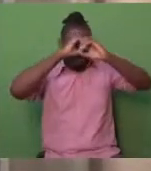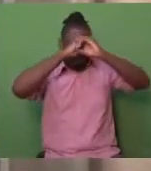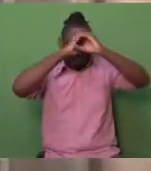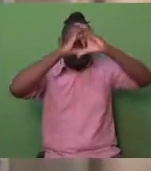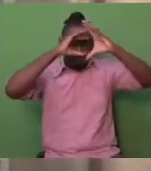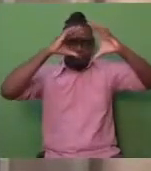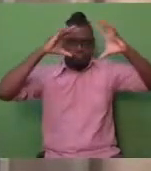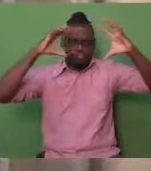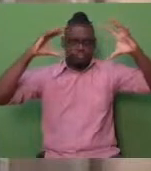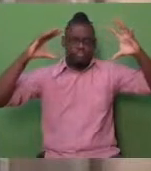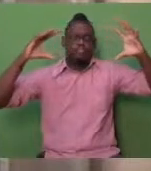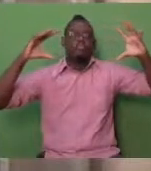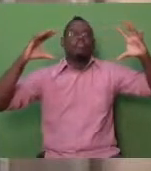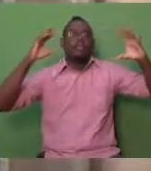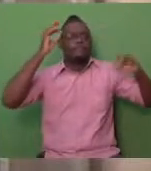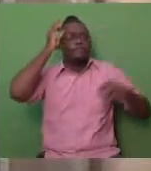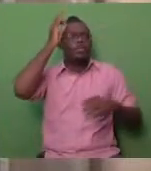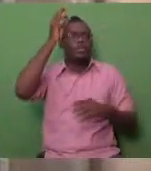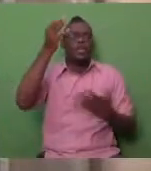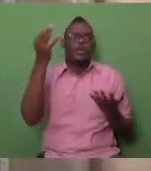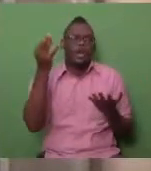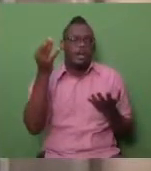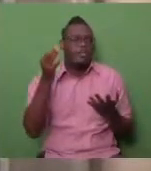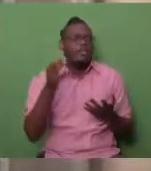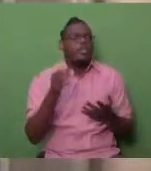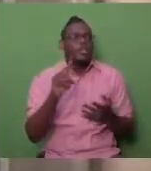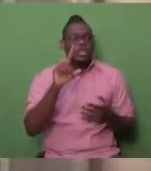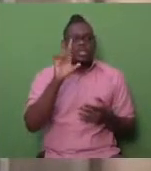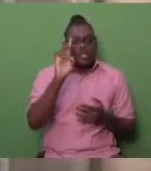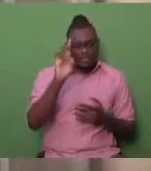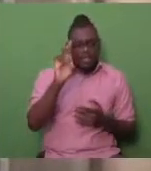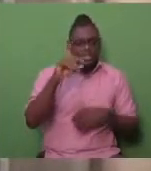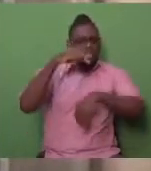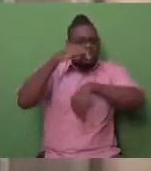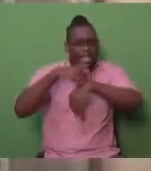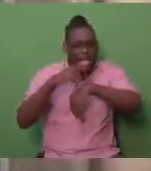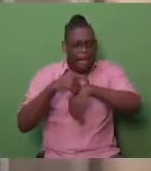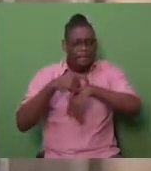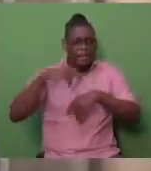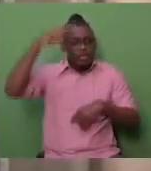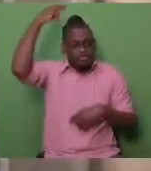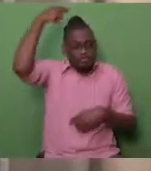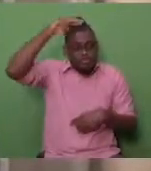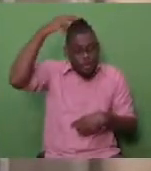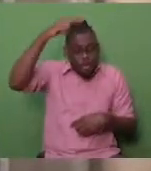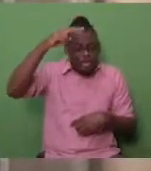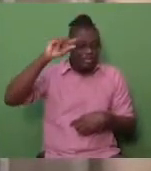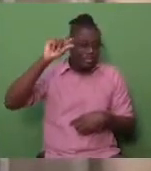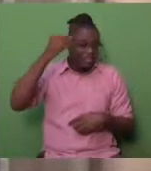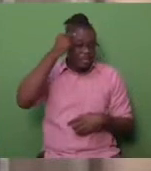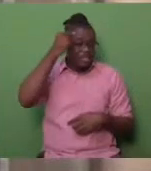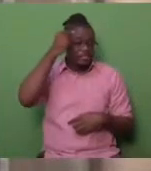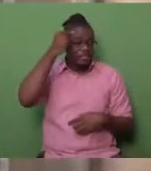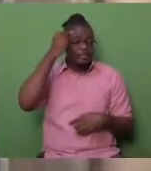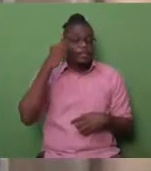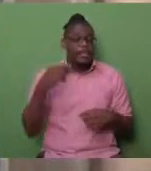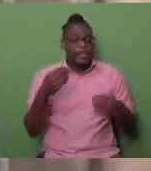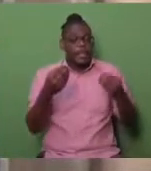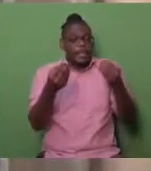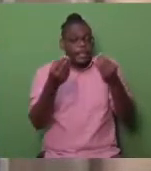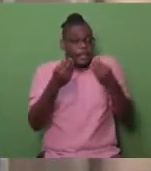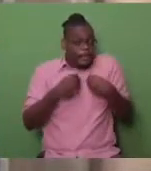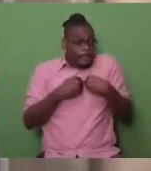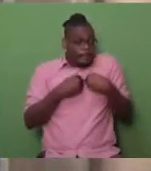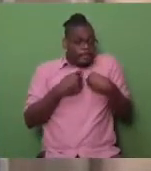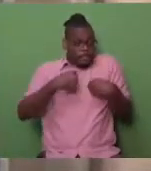For the seventh time, this Rowley-led government has presented a budget bankrupt of ideas and policies to